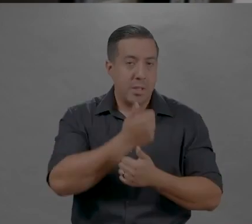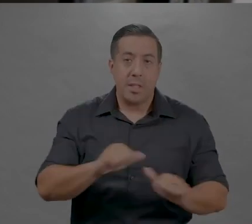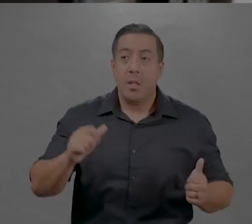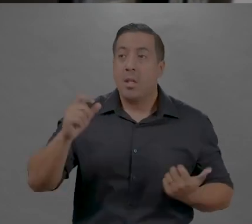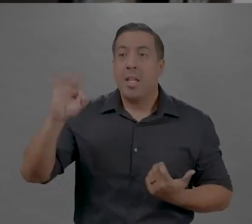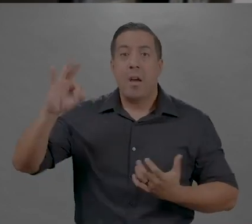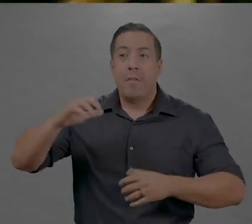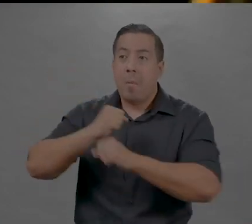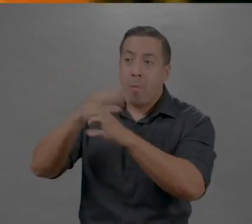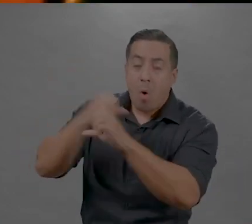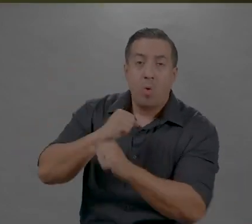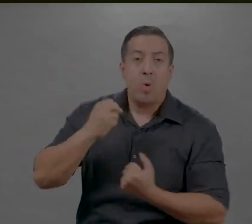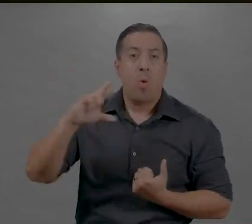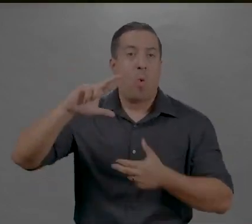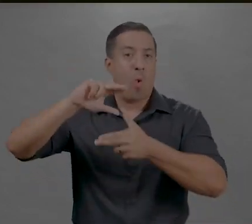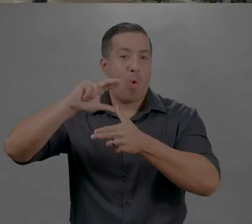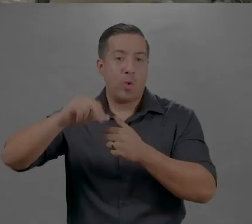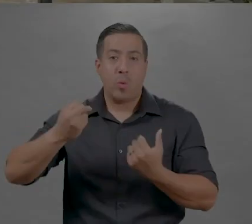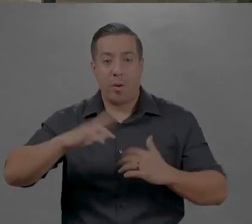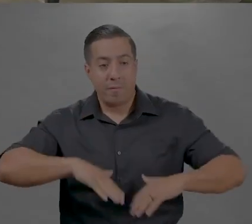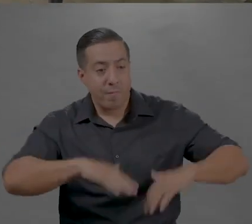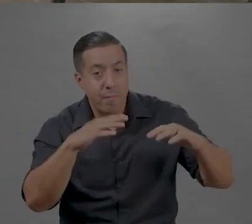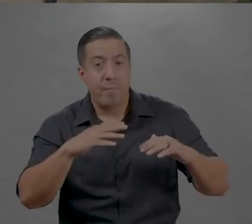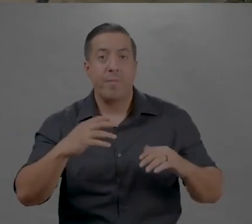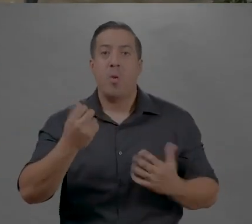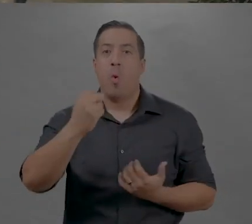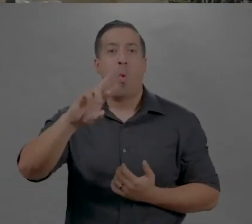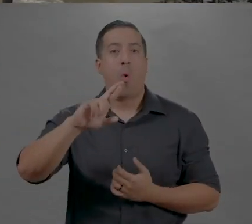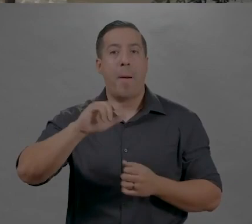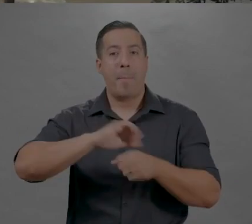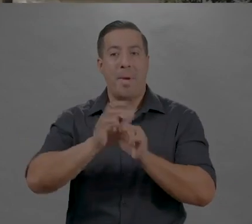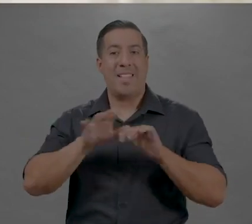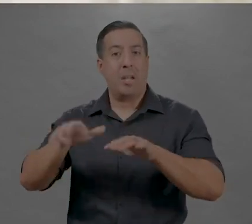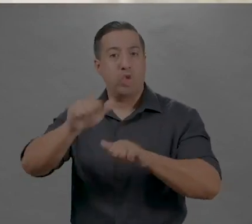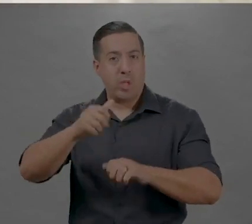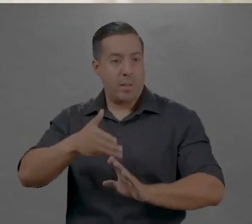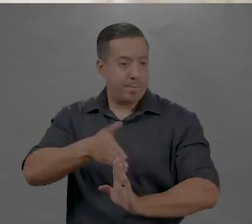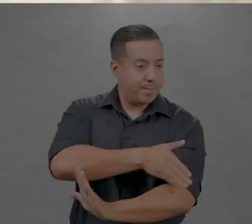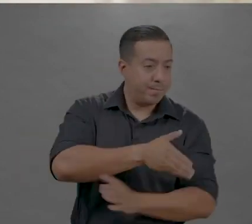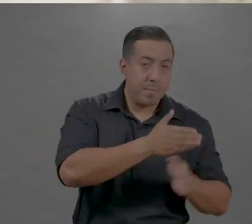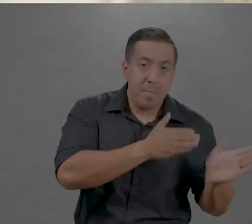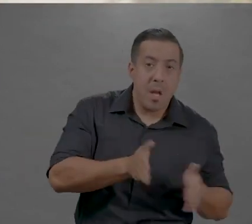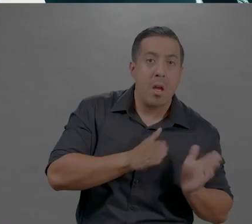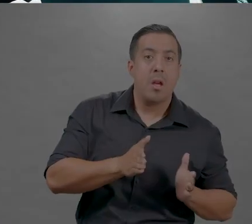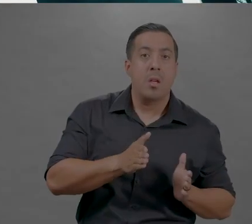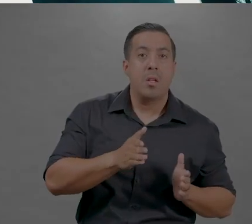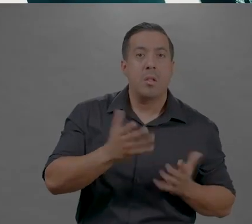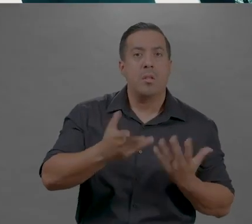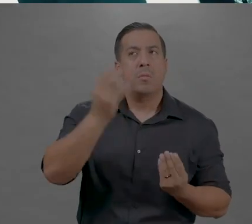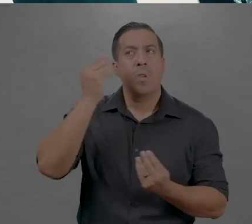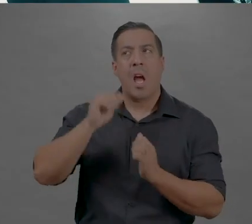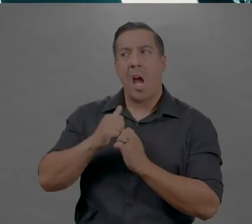be ready for anything, from an unexpected explosion to a hurricane, flood, or pandemic that you can plan for